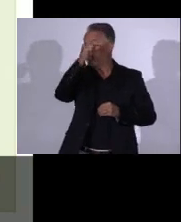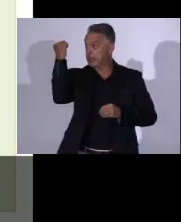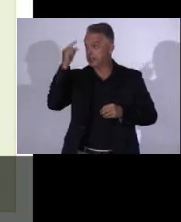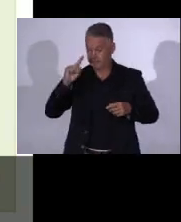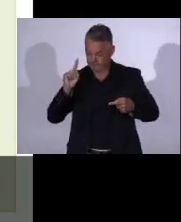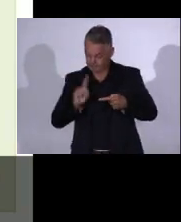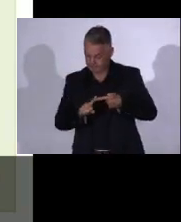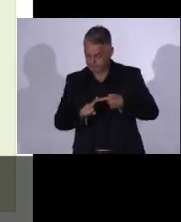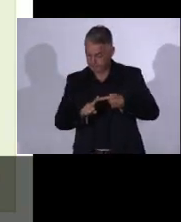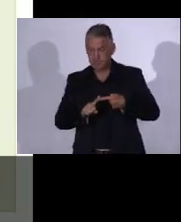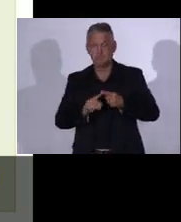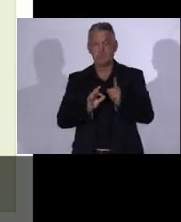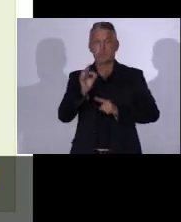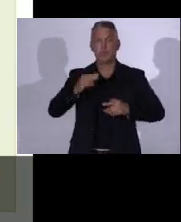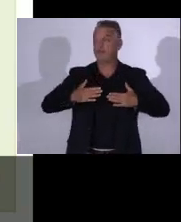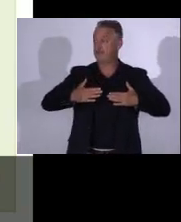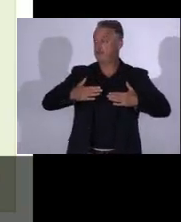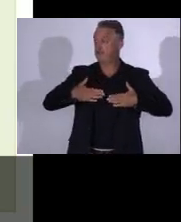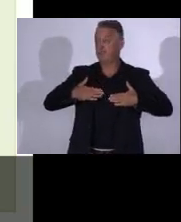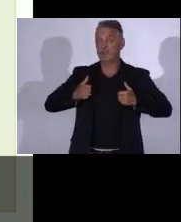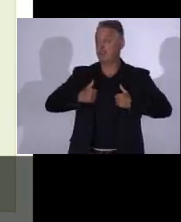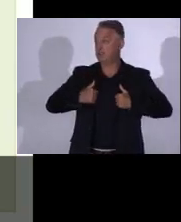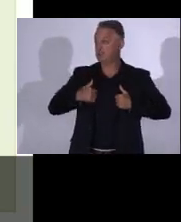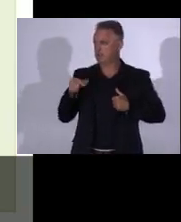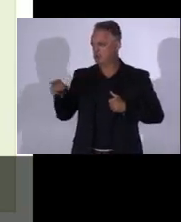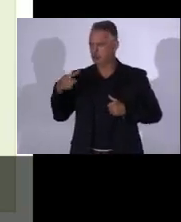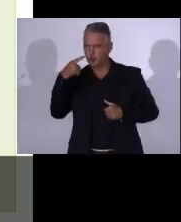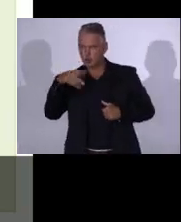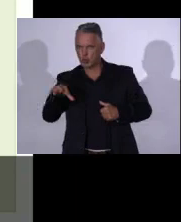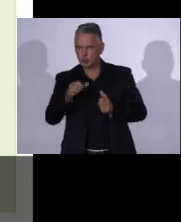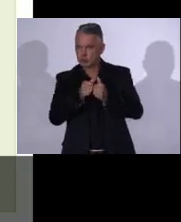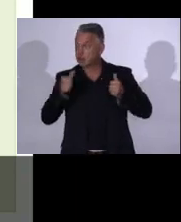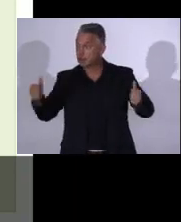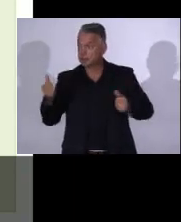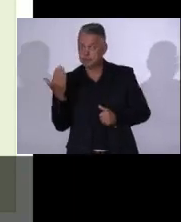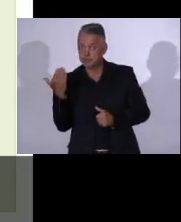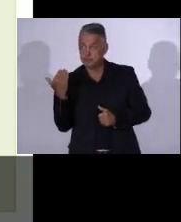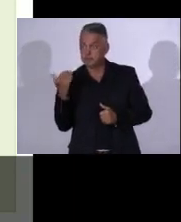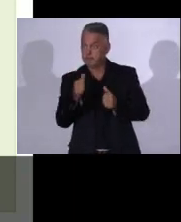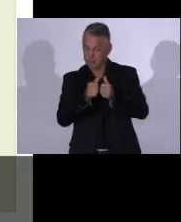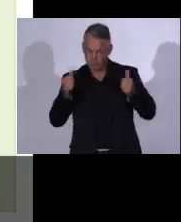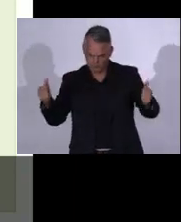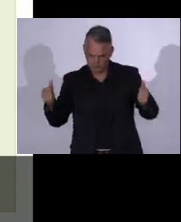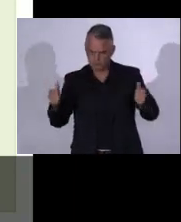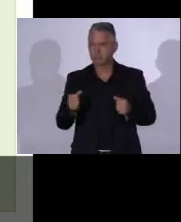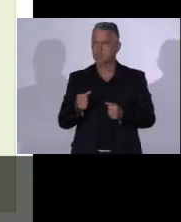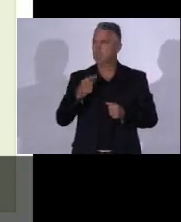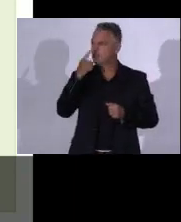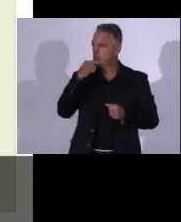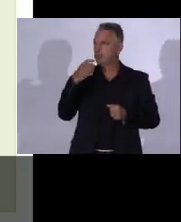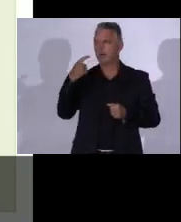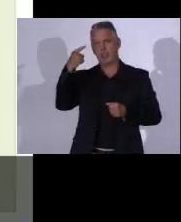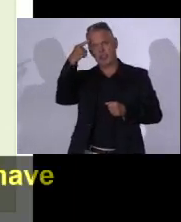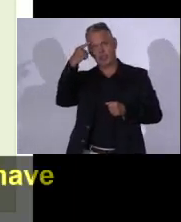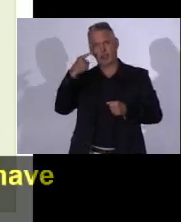fitness. So folks might have read in the paper recently that folks have an idea of their own physical health as